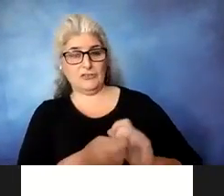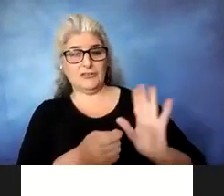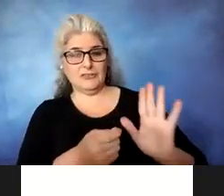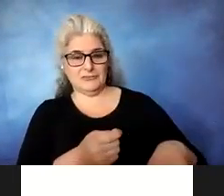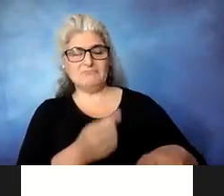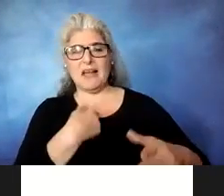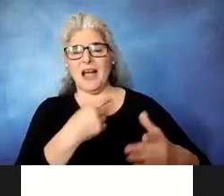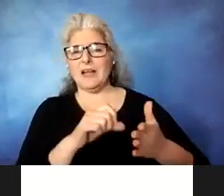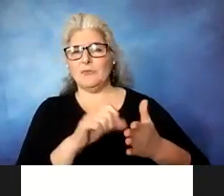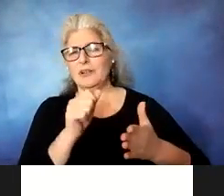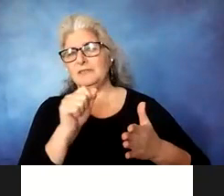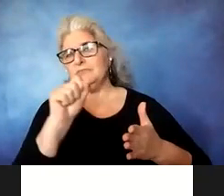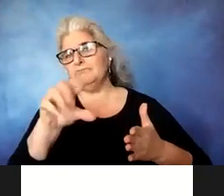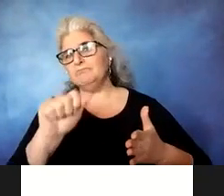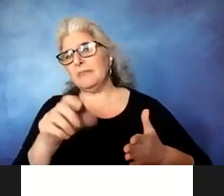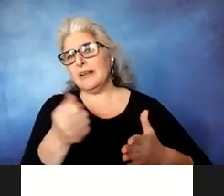a couple of